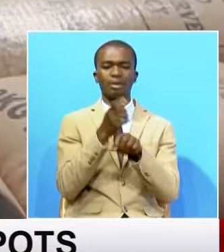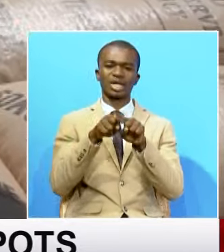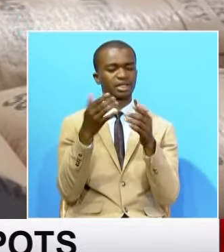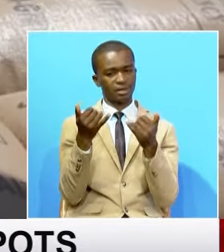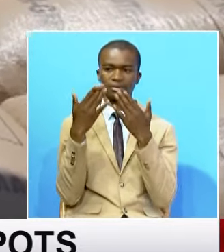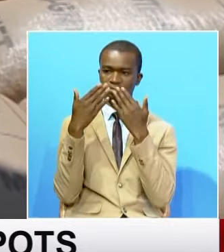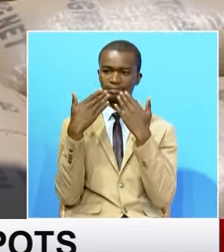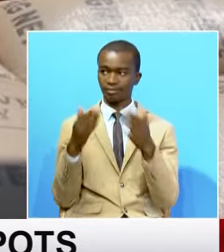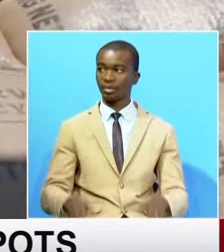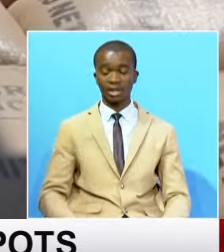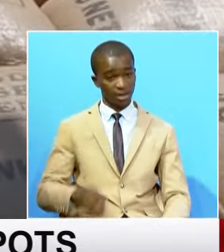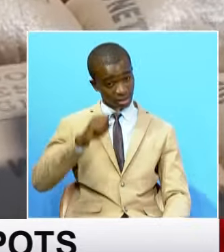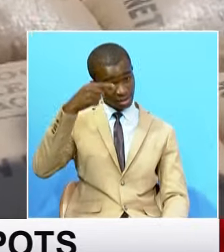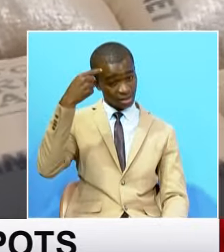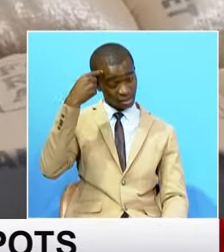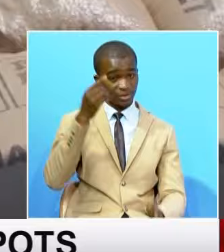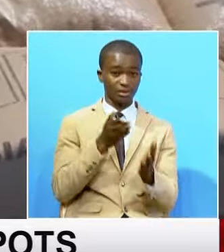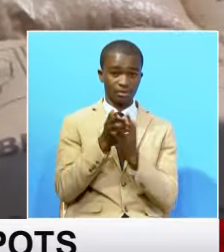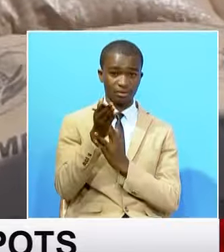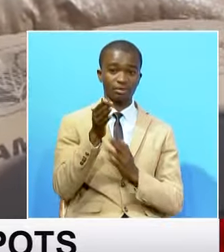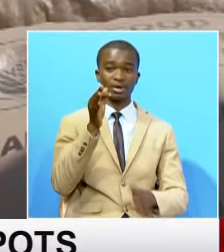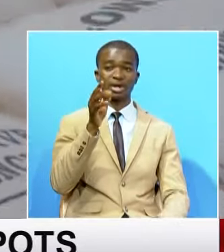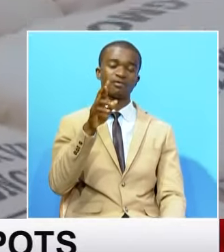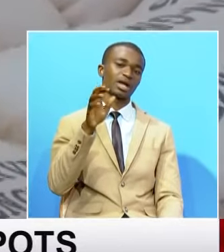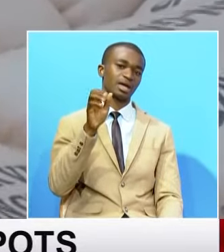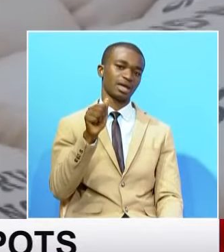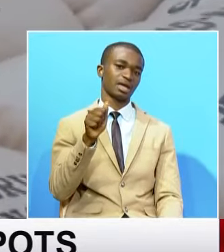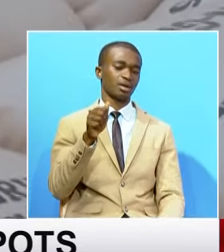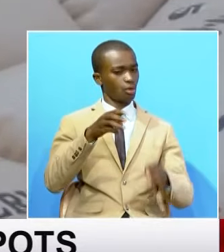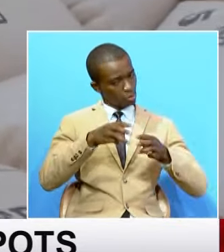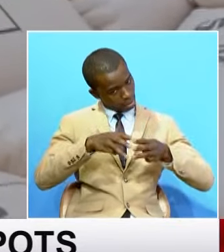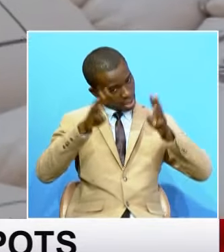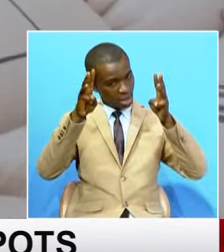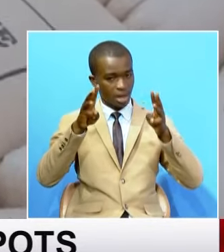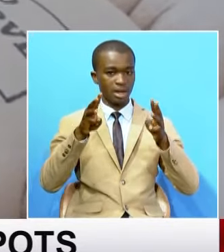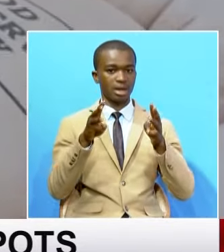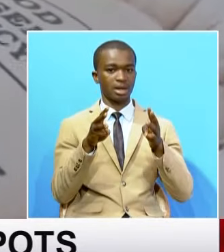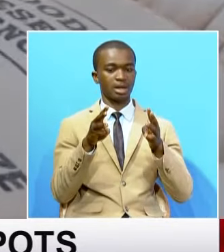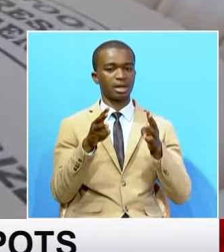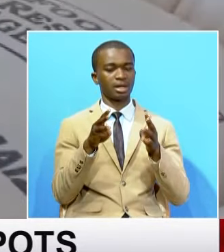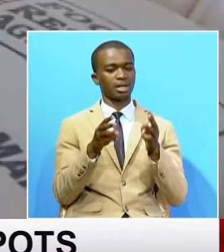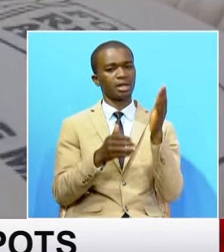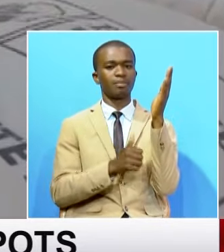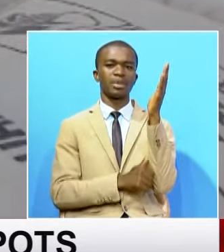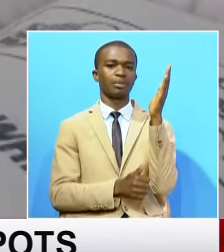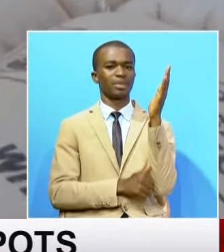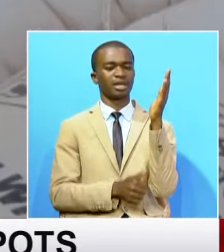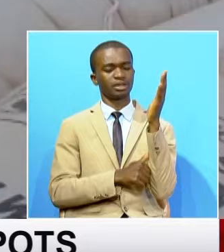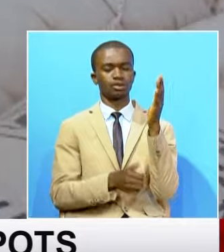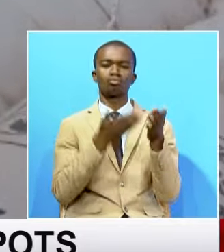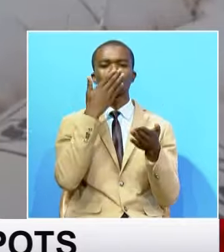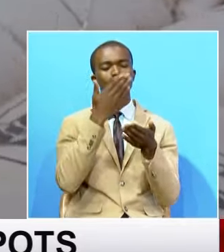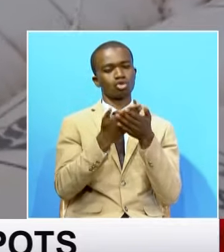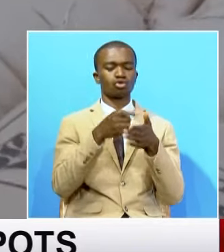Government through FRA is selling a bag of 50 kg maize at a cost affordable enough to work as a solution to a current